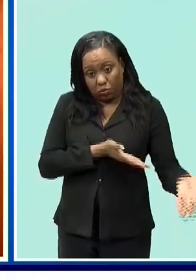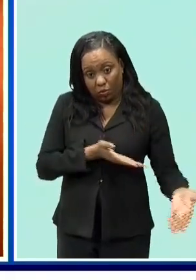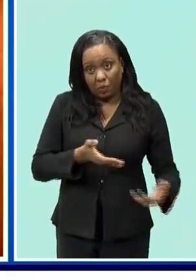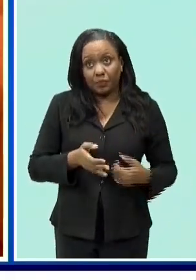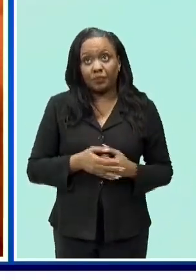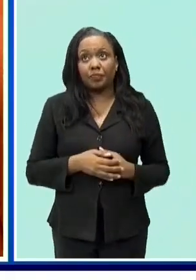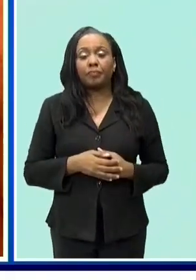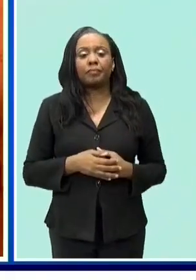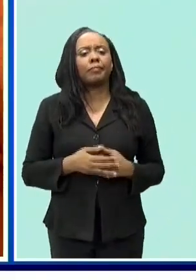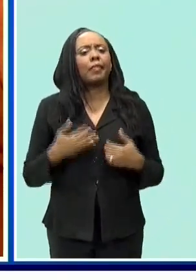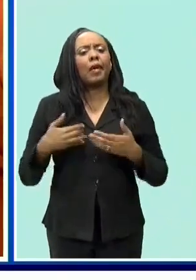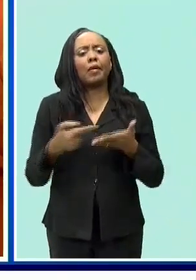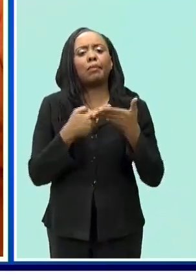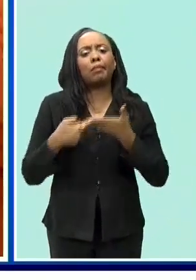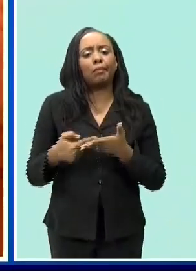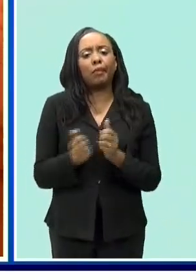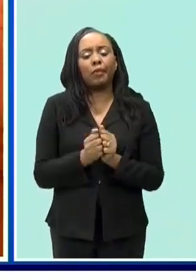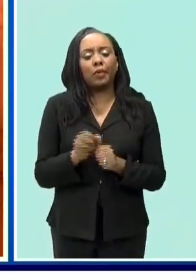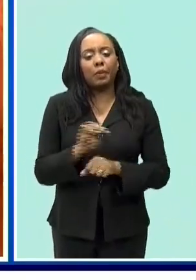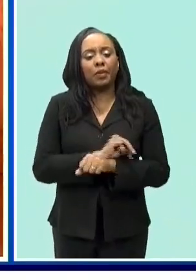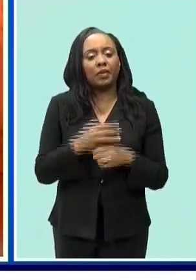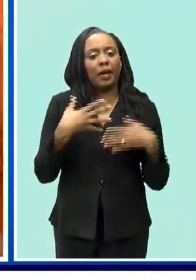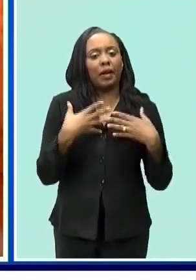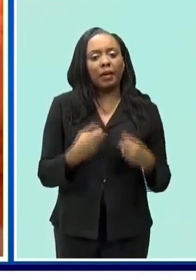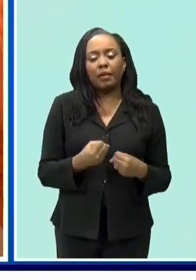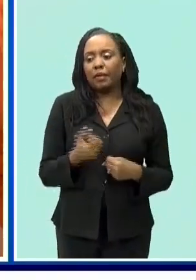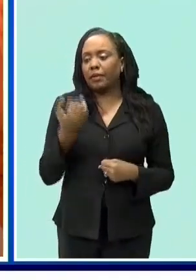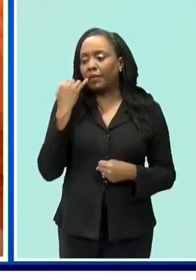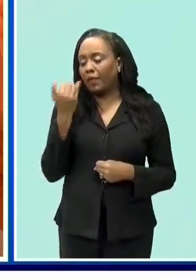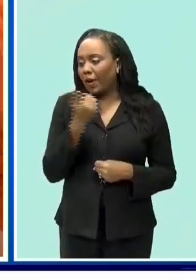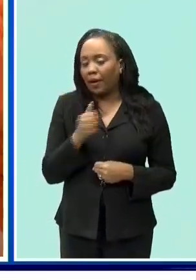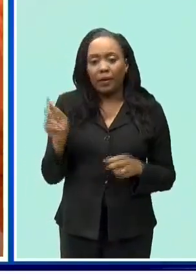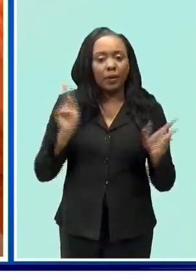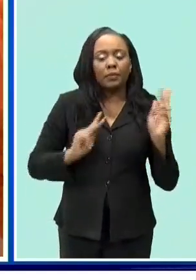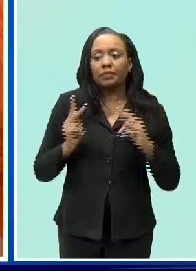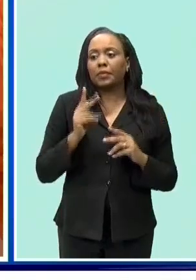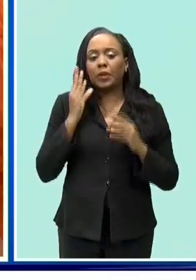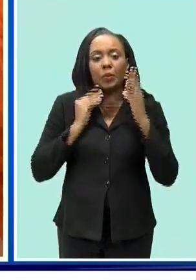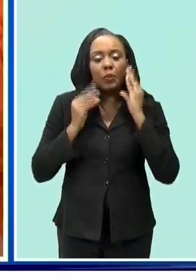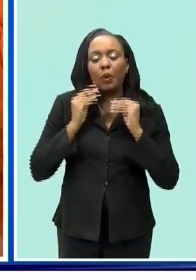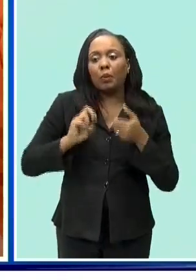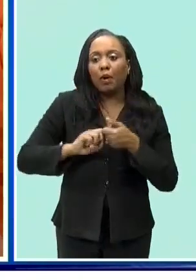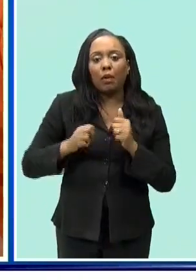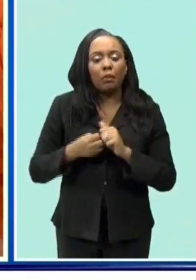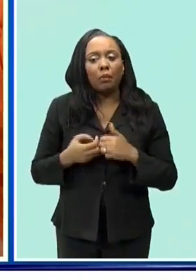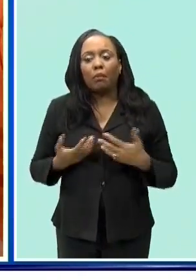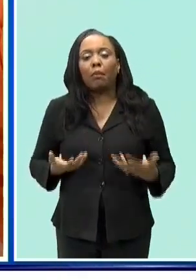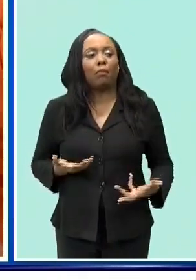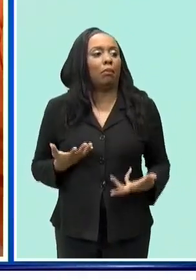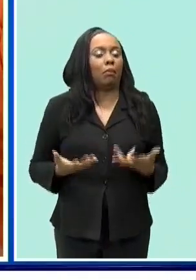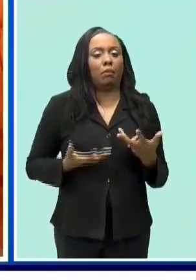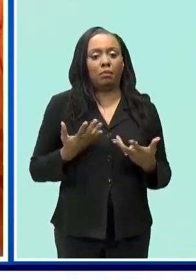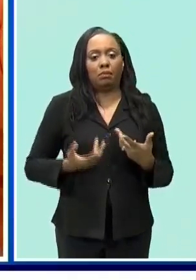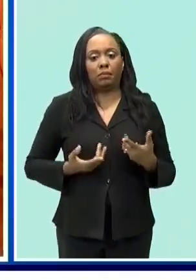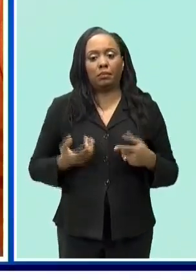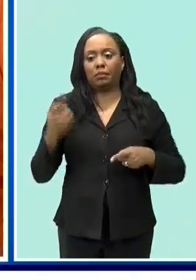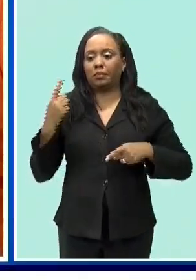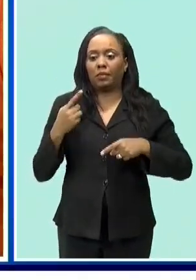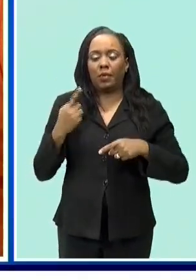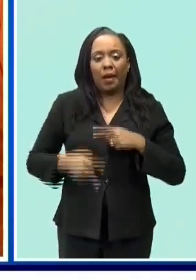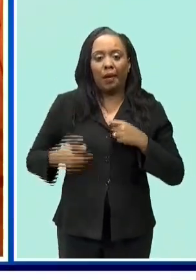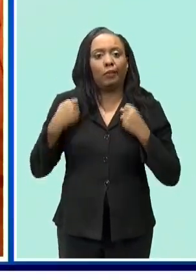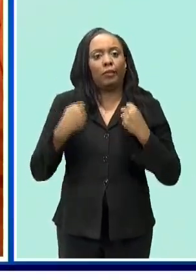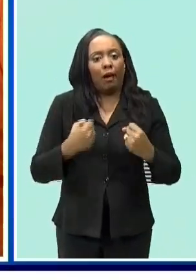Ministry of Health so that if there's any residents that are likely to be experiencing problems and they can't get off to